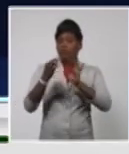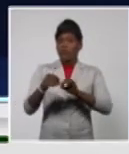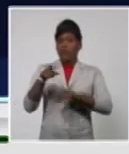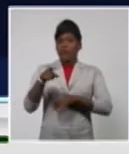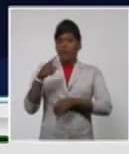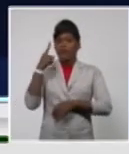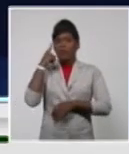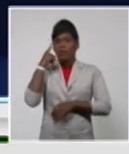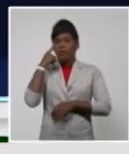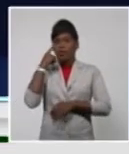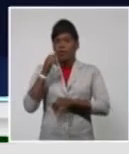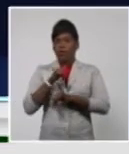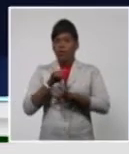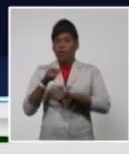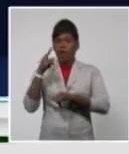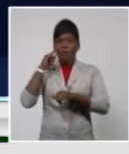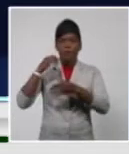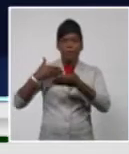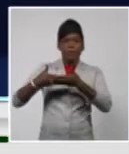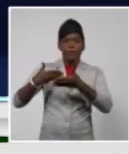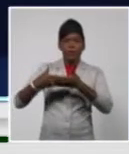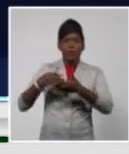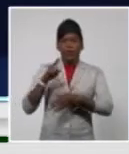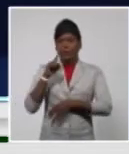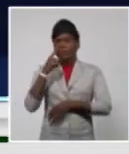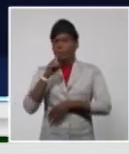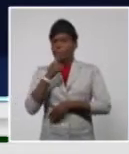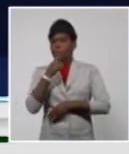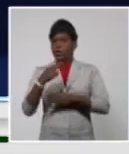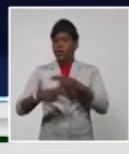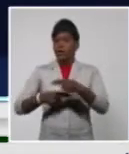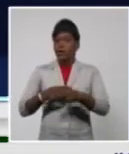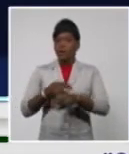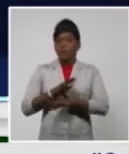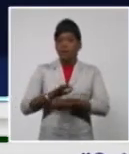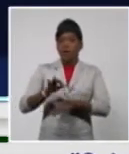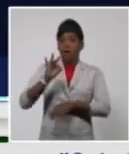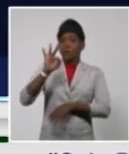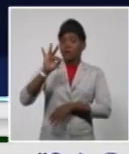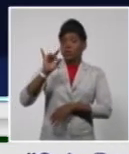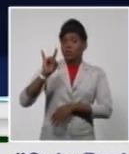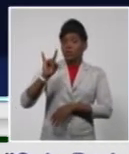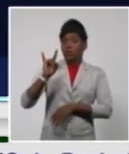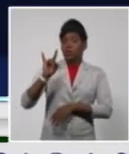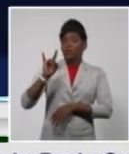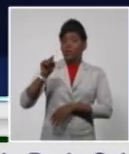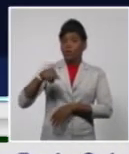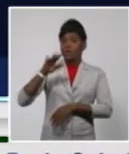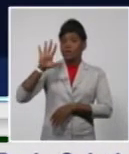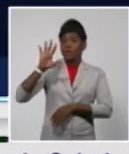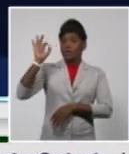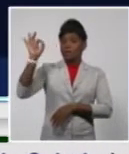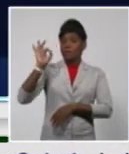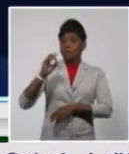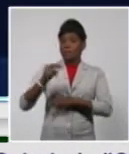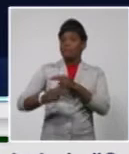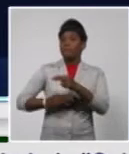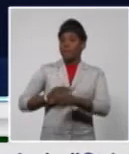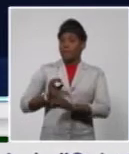the disease abroad, so the figure of 434 imported cases remains unchanged as of